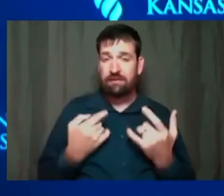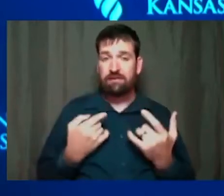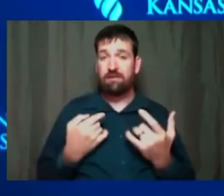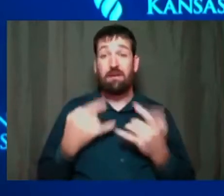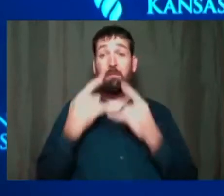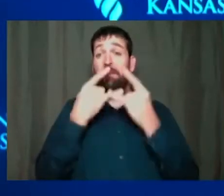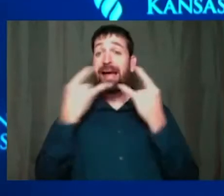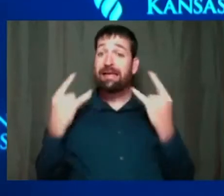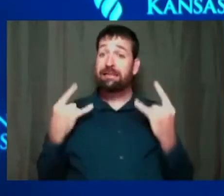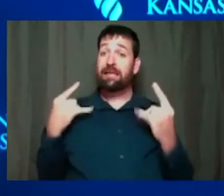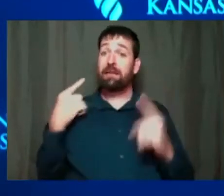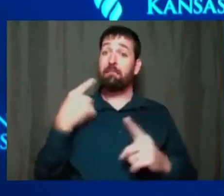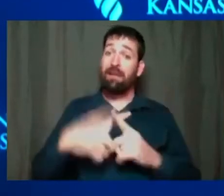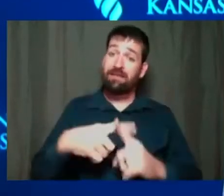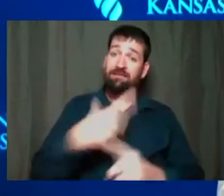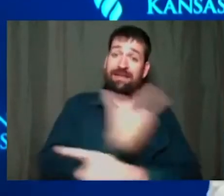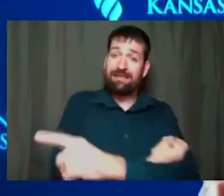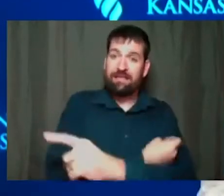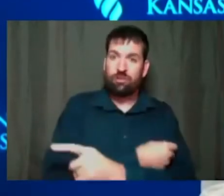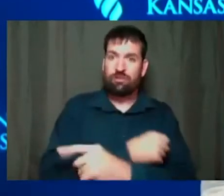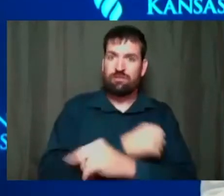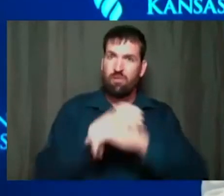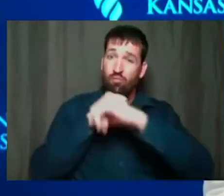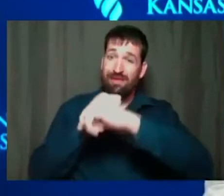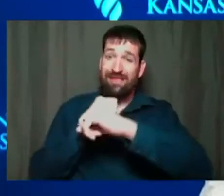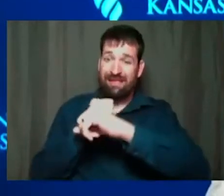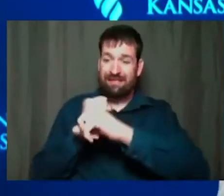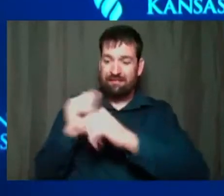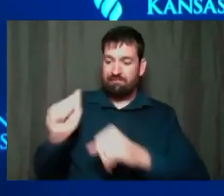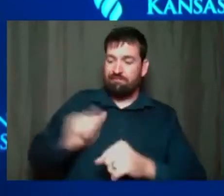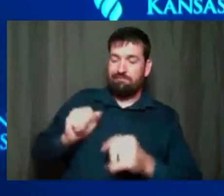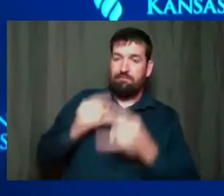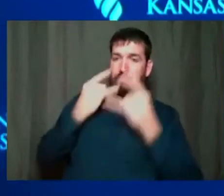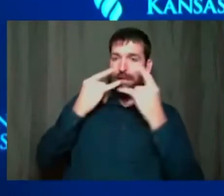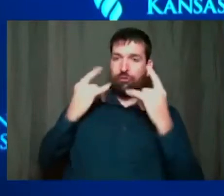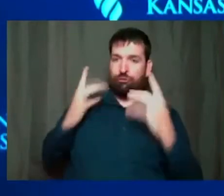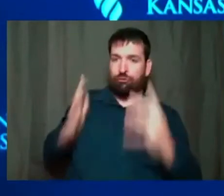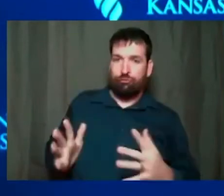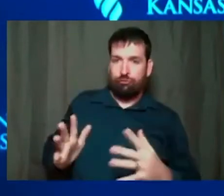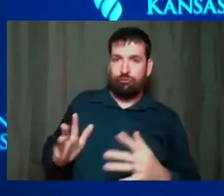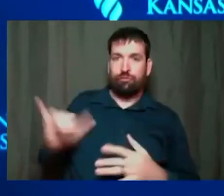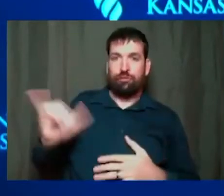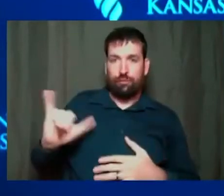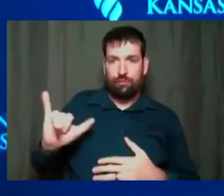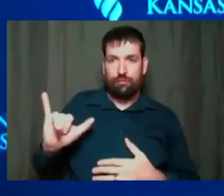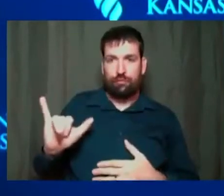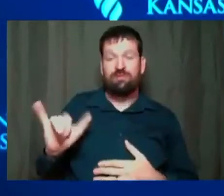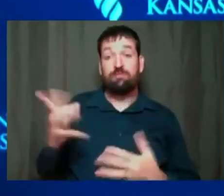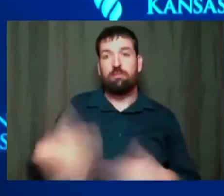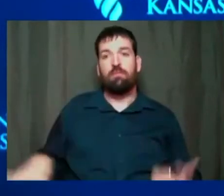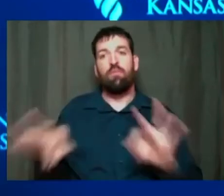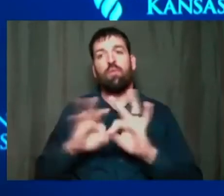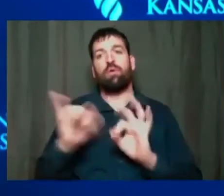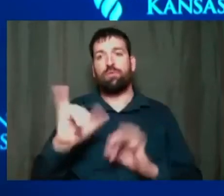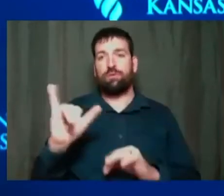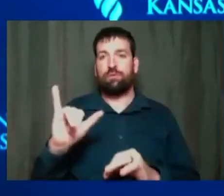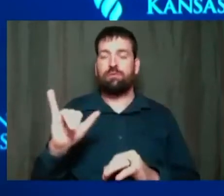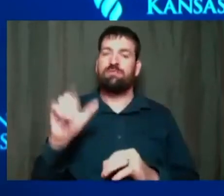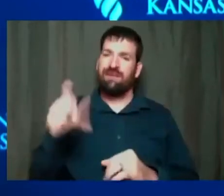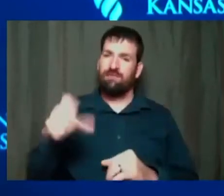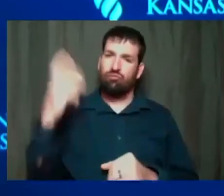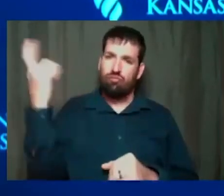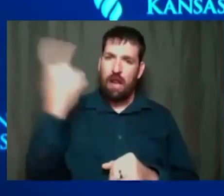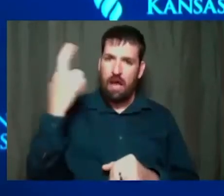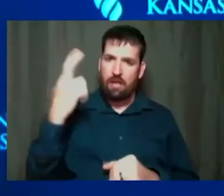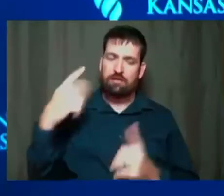plus vaccination protects the masker as well. Absolutely. And I think that's another really important point, that we have to realize that when we first talked about